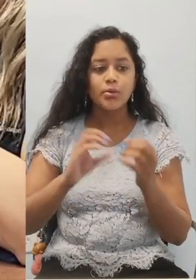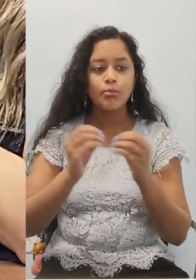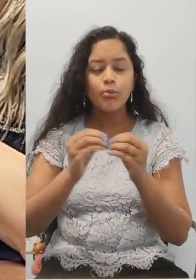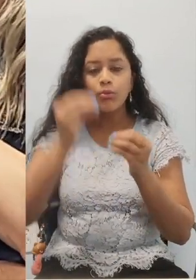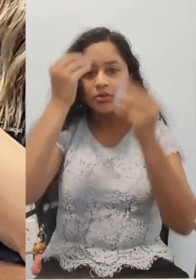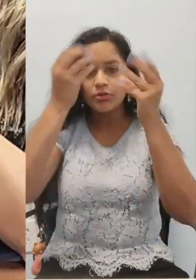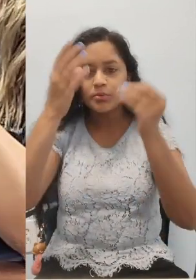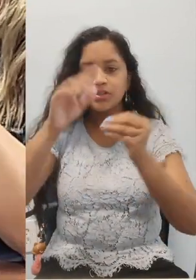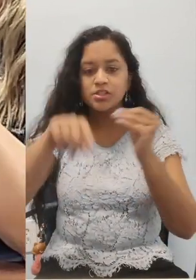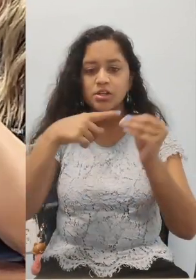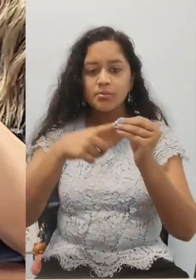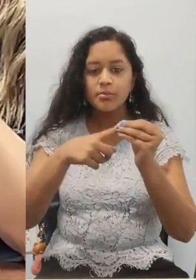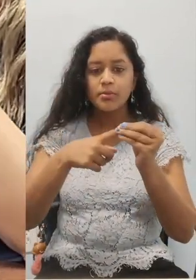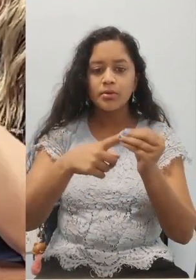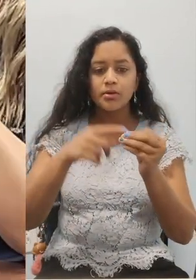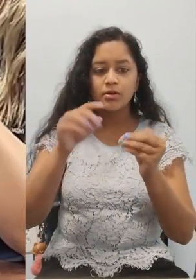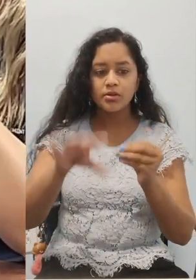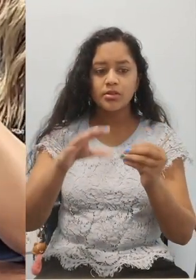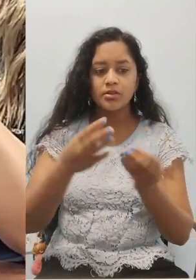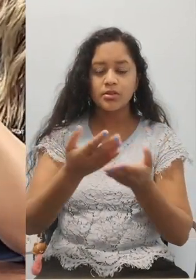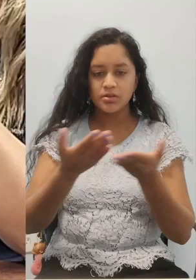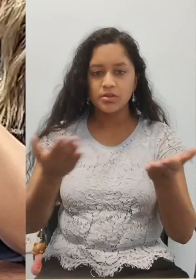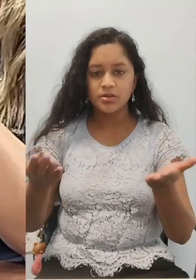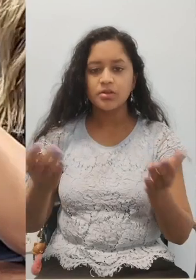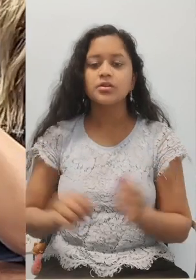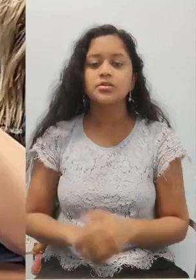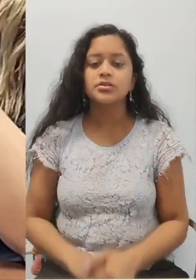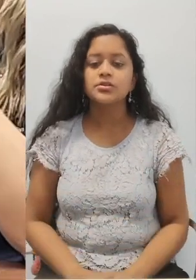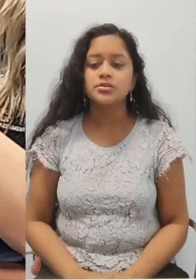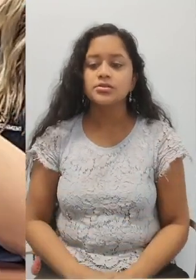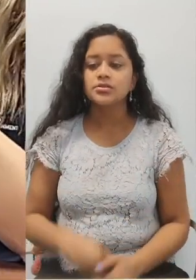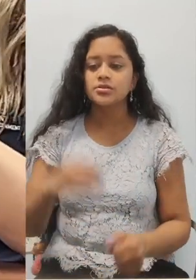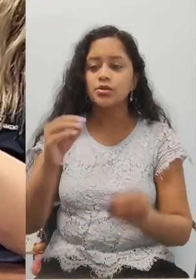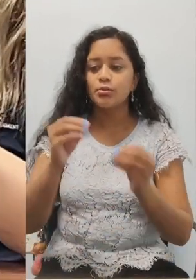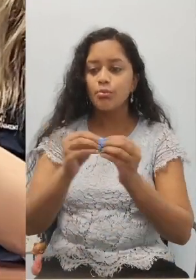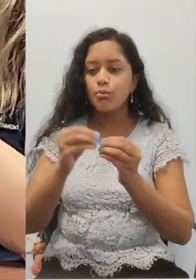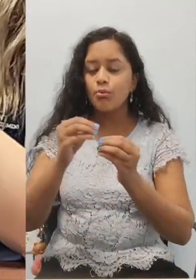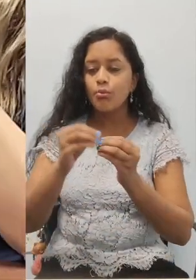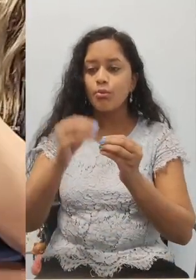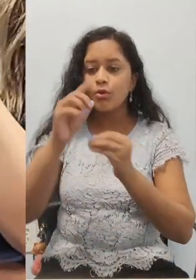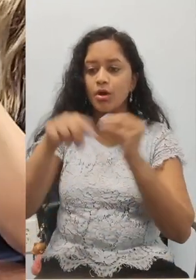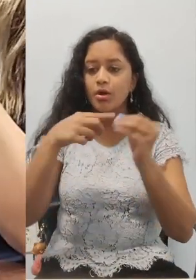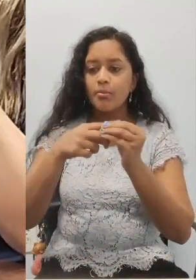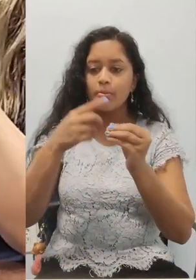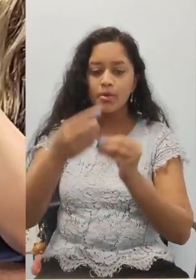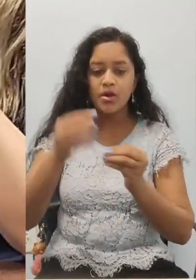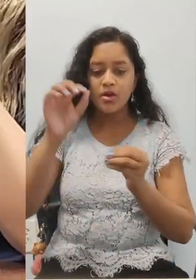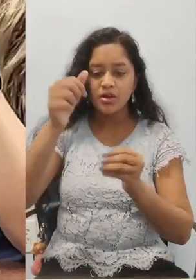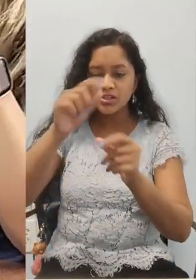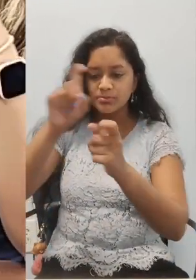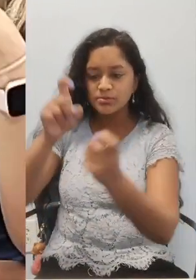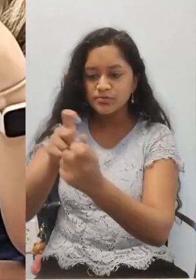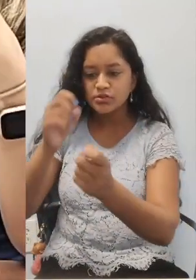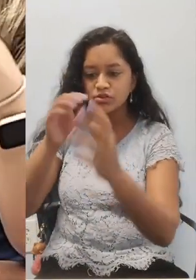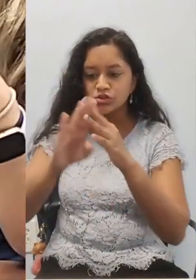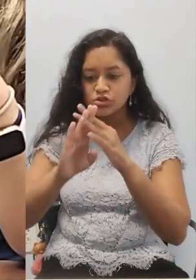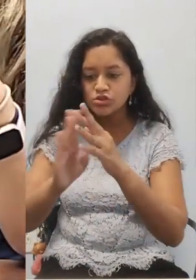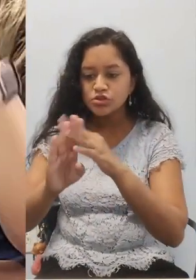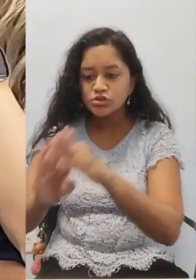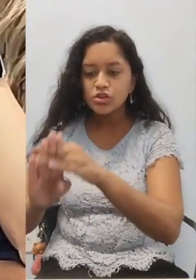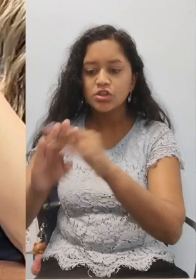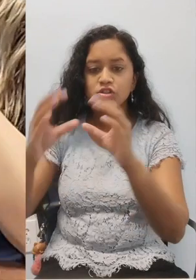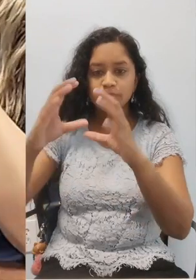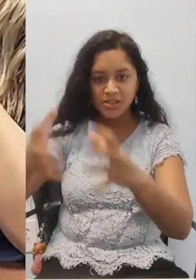filter it, we ran the DNA through a lab, and then we can extract what kind of species were there. And together with then the